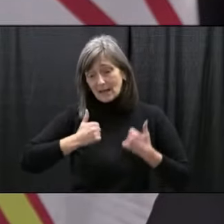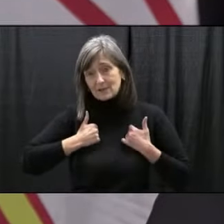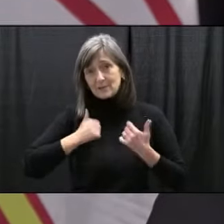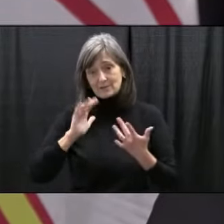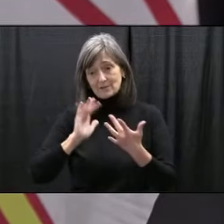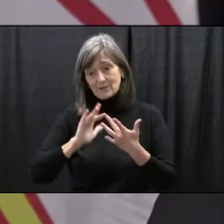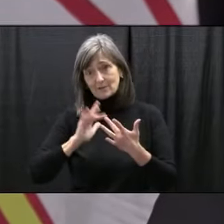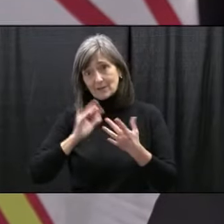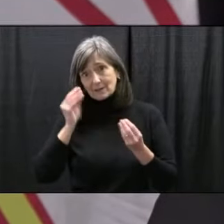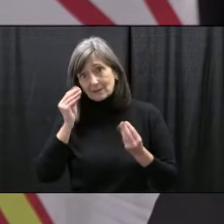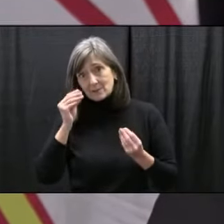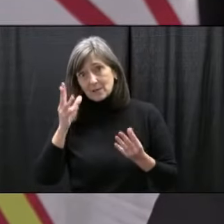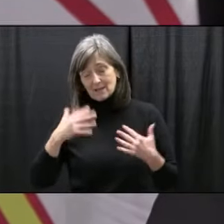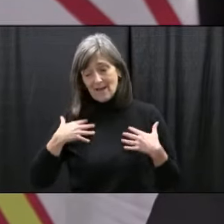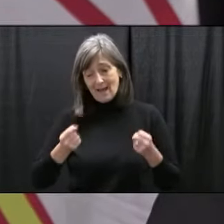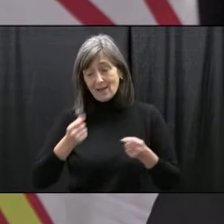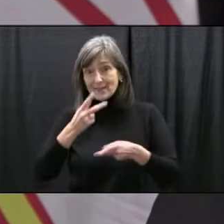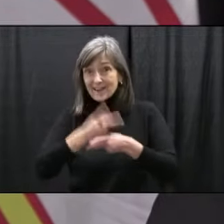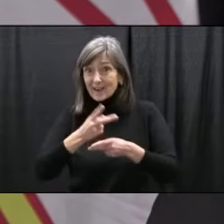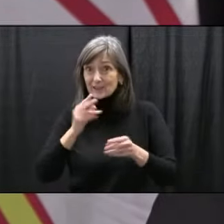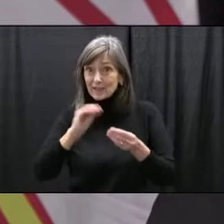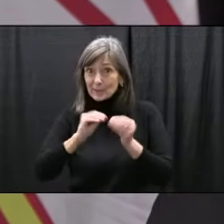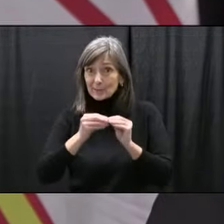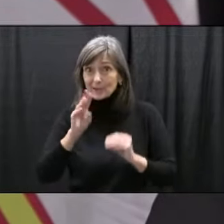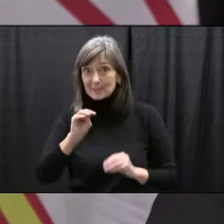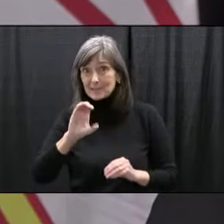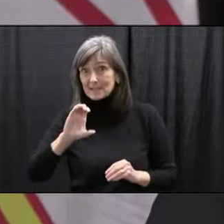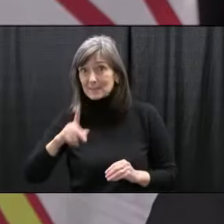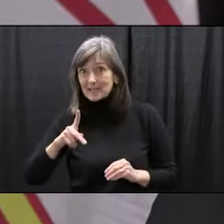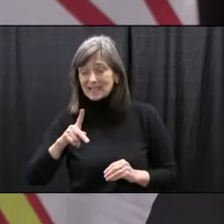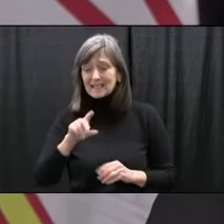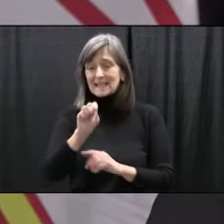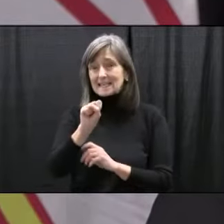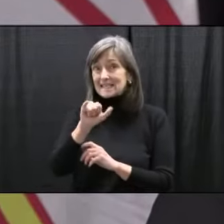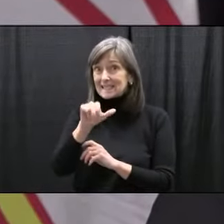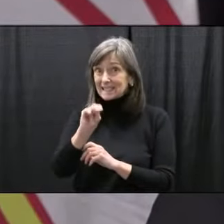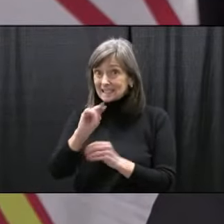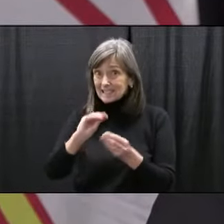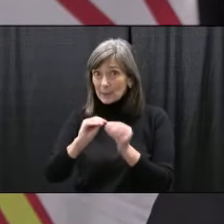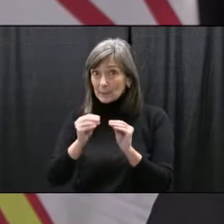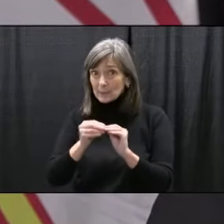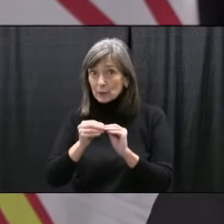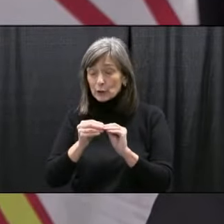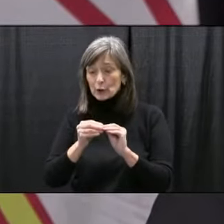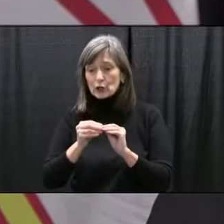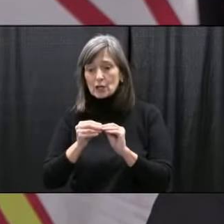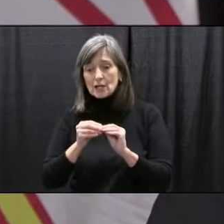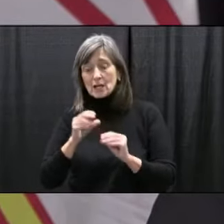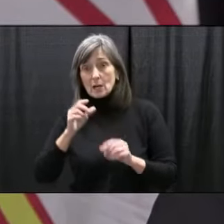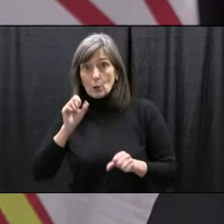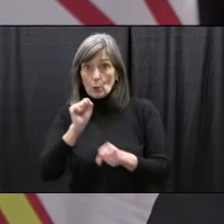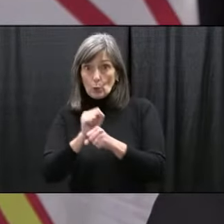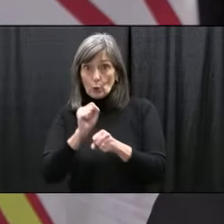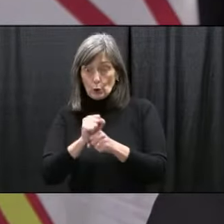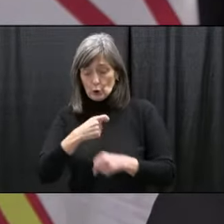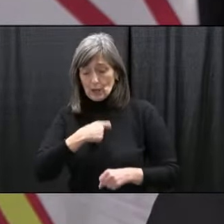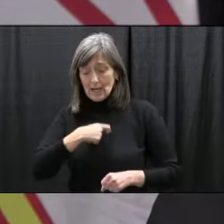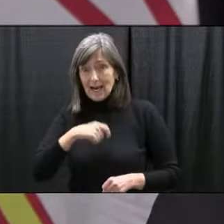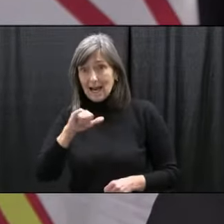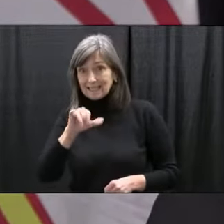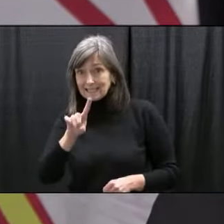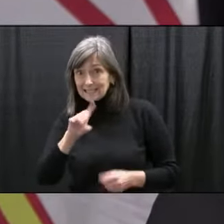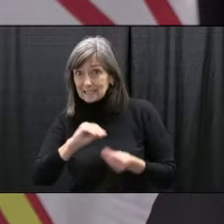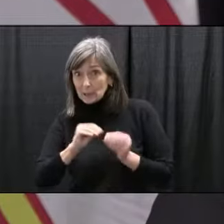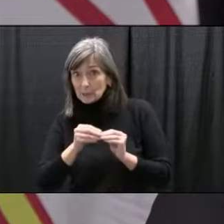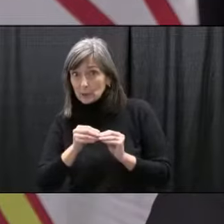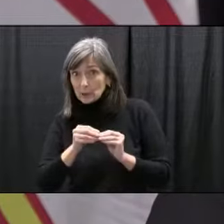contact information, healthcare numbers, your MCP, social insurance number, your employee ID numbers, but